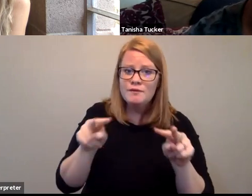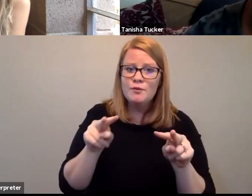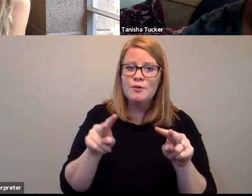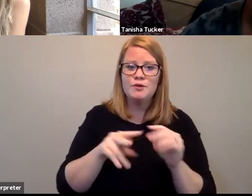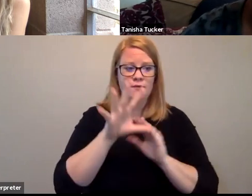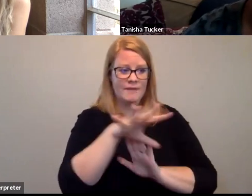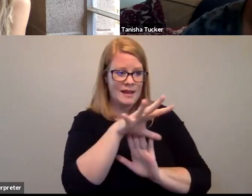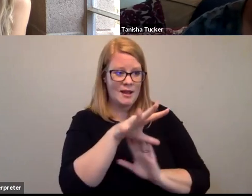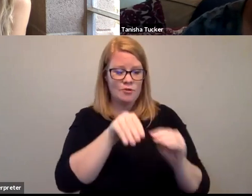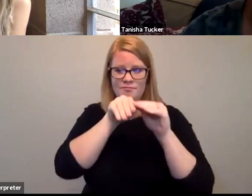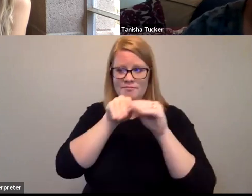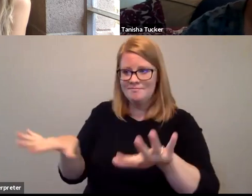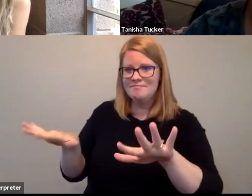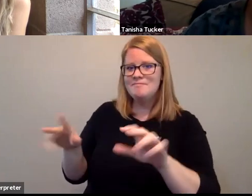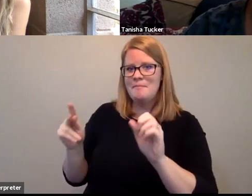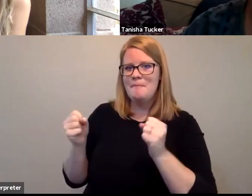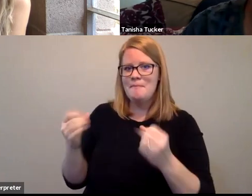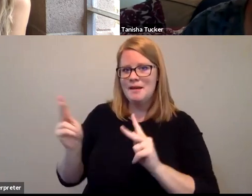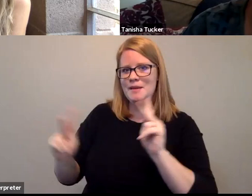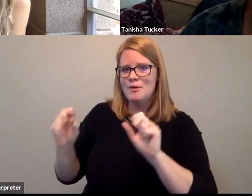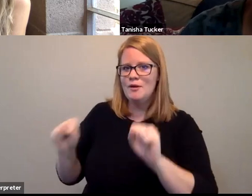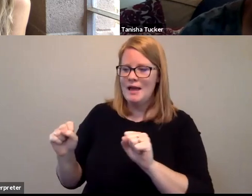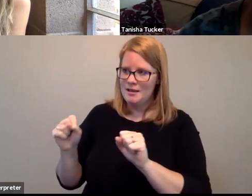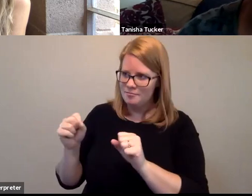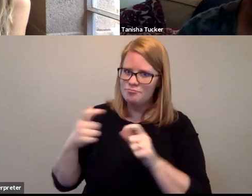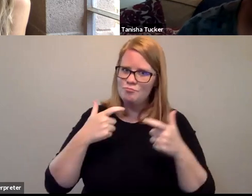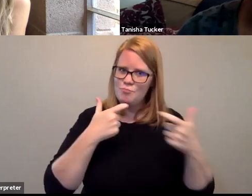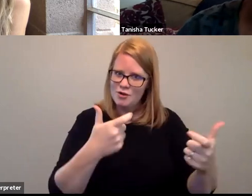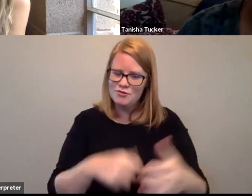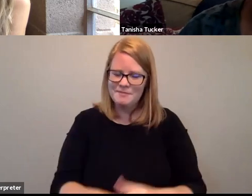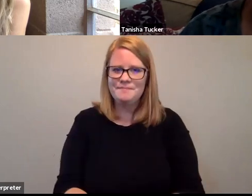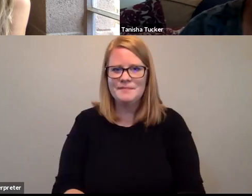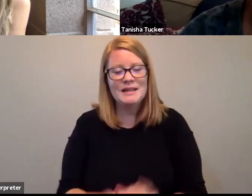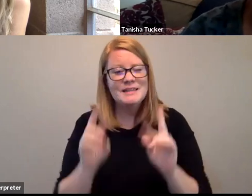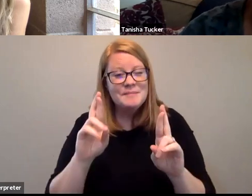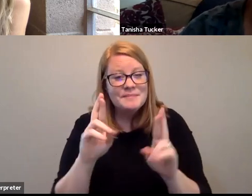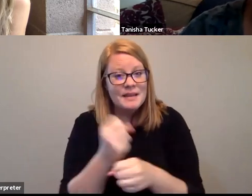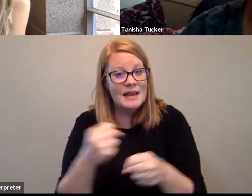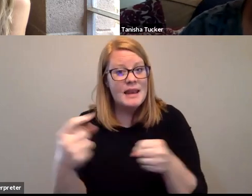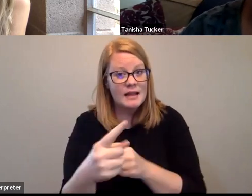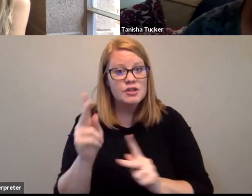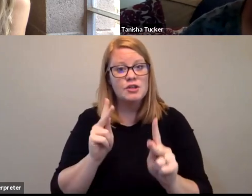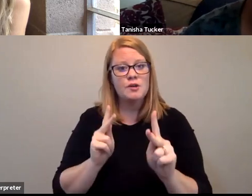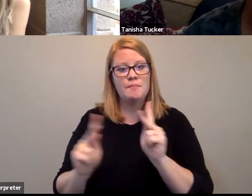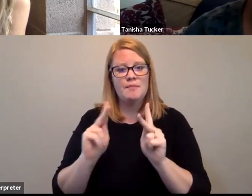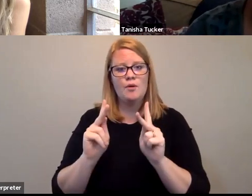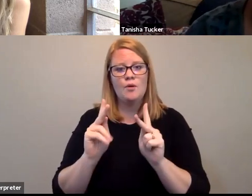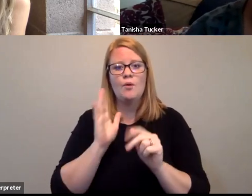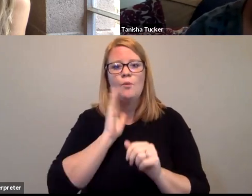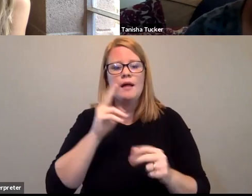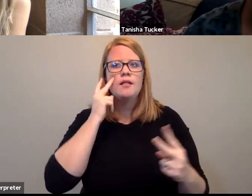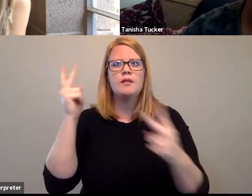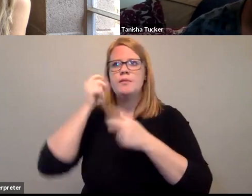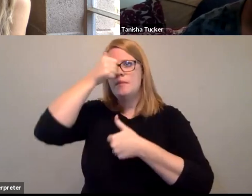this way. And hopefully by next year, we'll have even a larger gathering, because, once they see this on video, they'll be interested, and